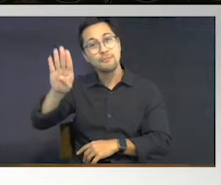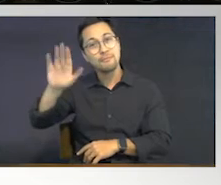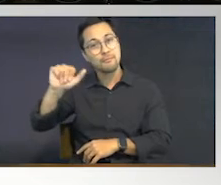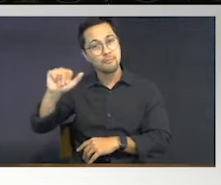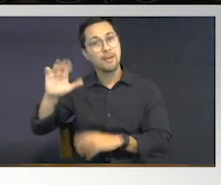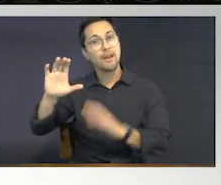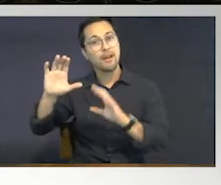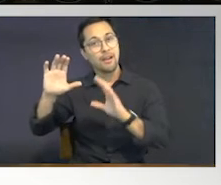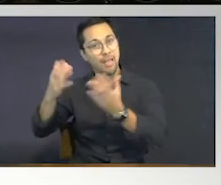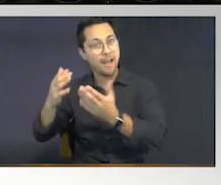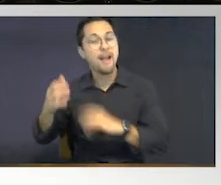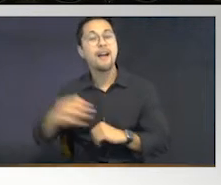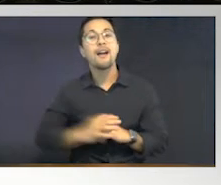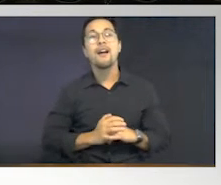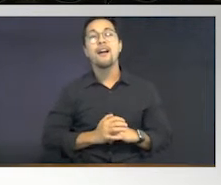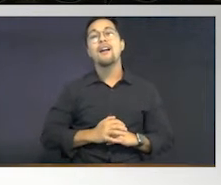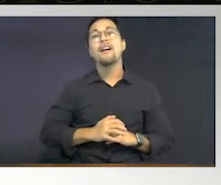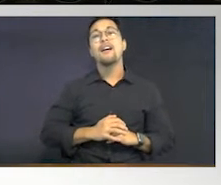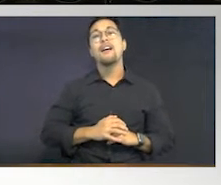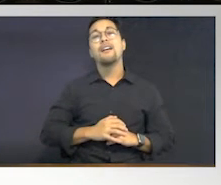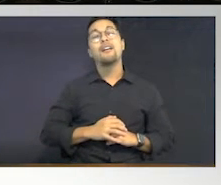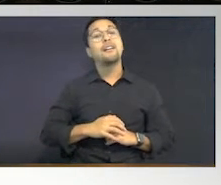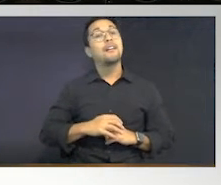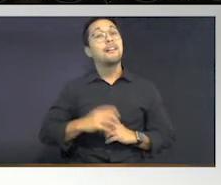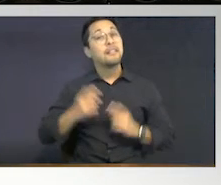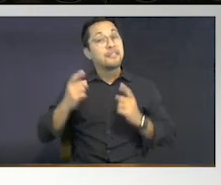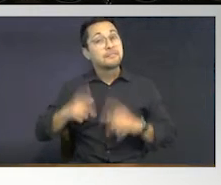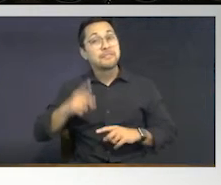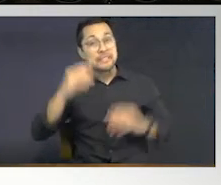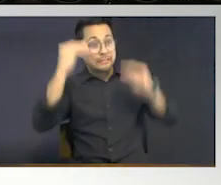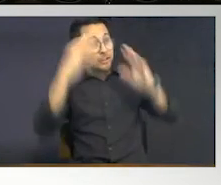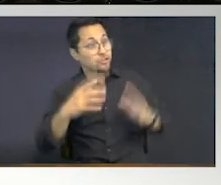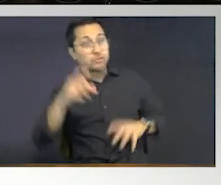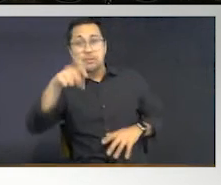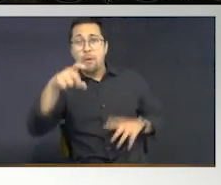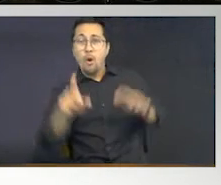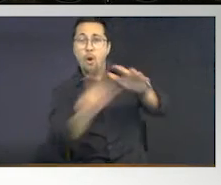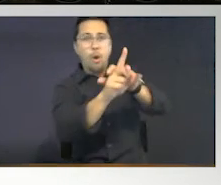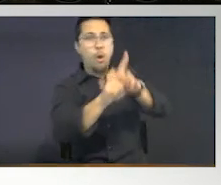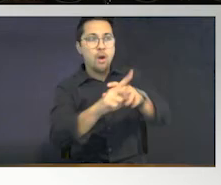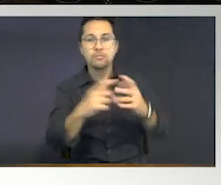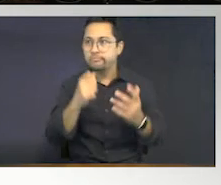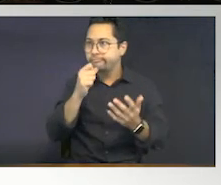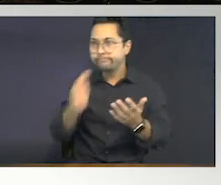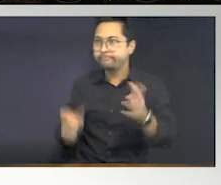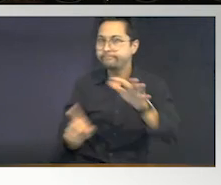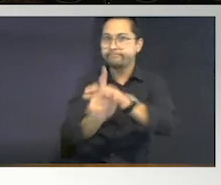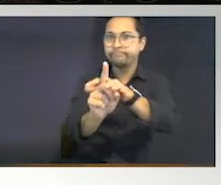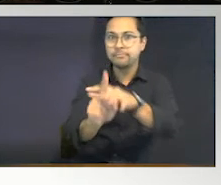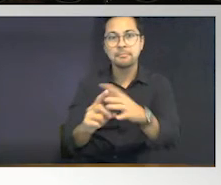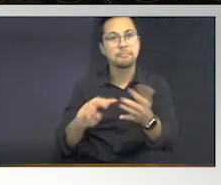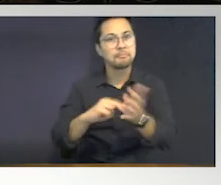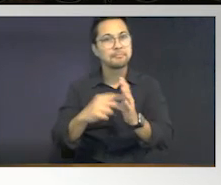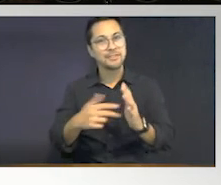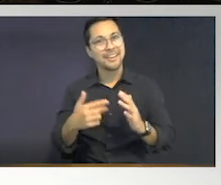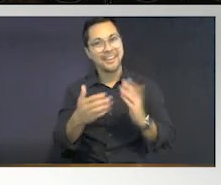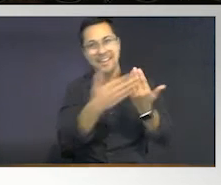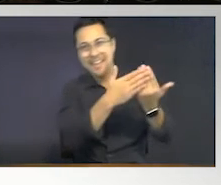Carib Royale that year. And the instructor that was supposed to be there didn't show up. So ever since